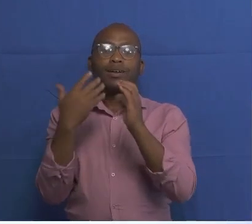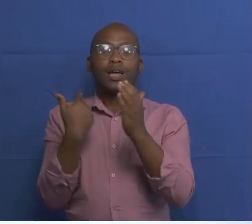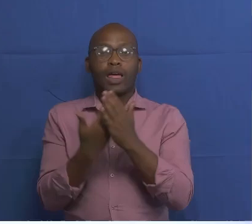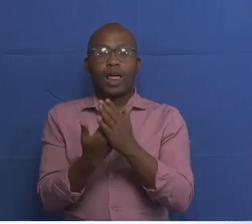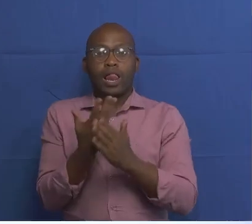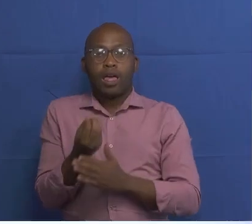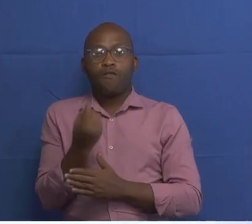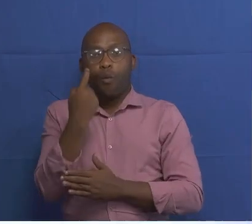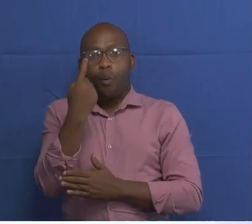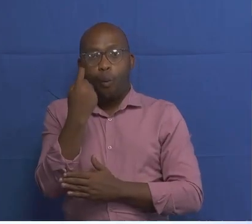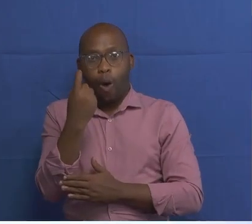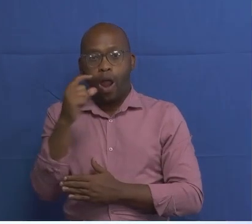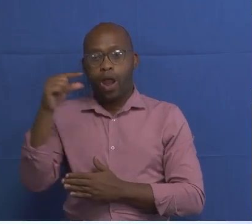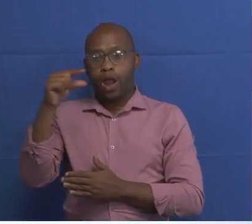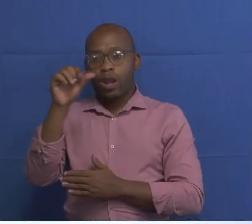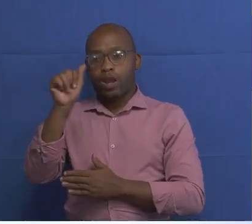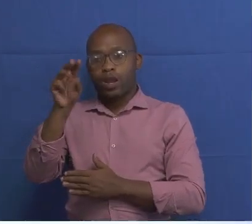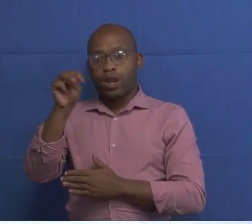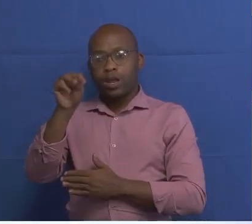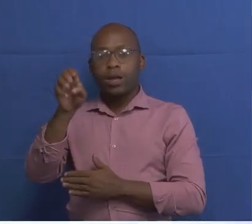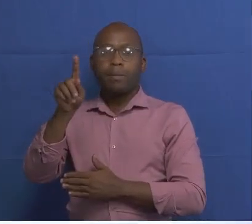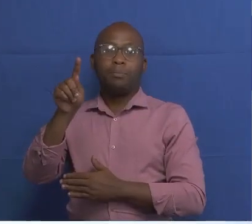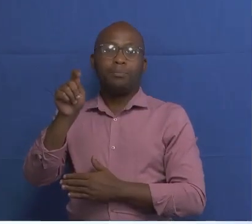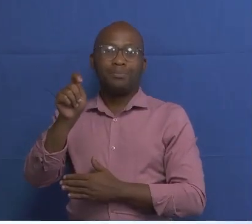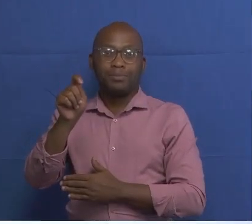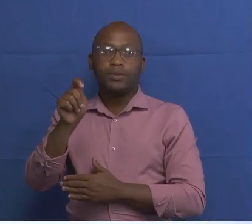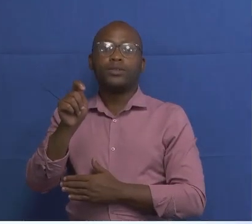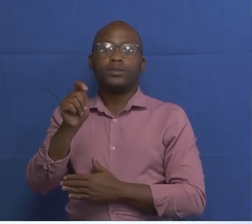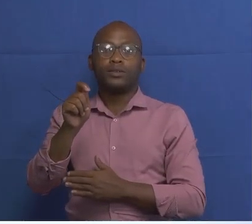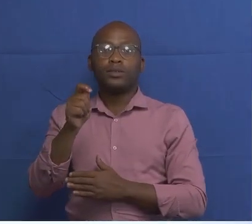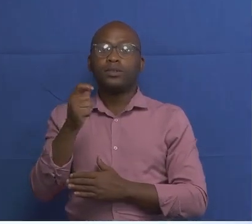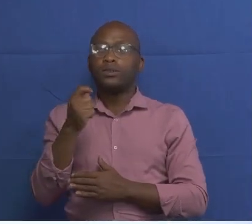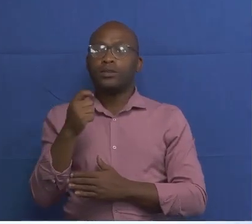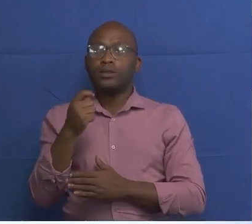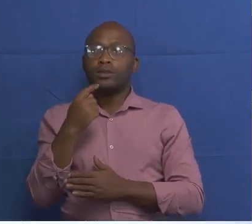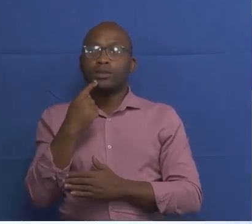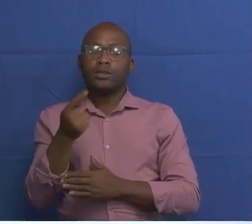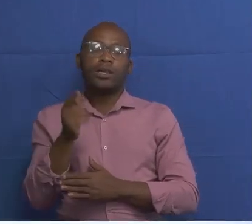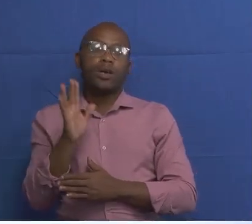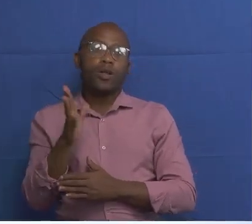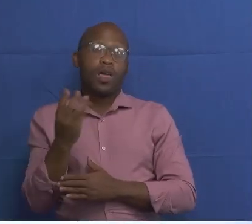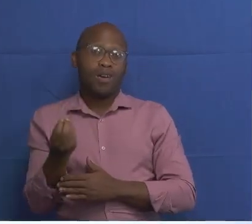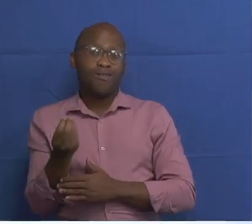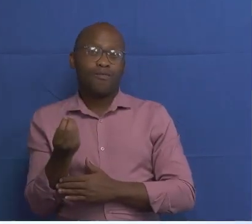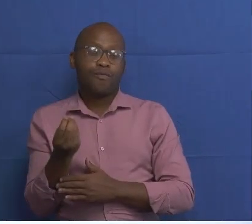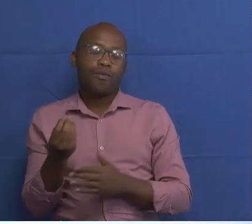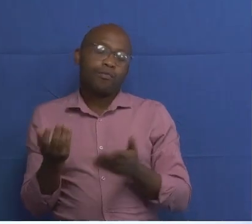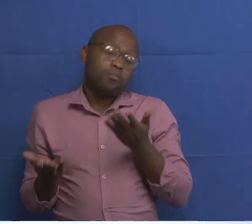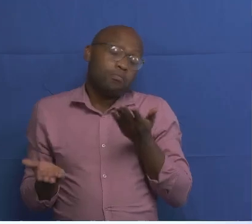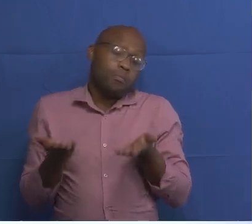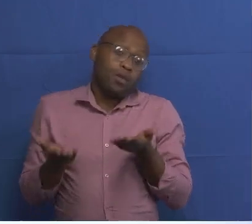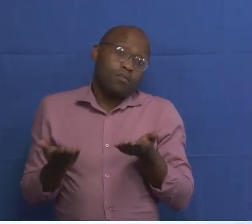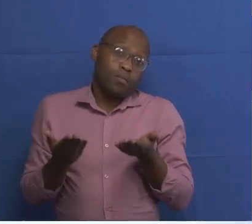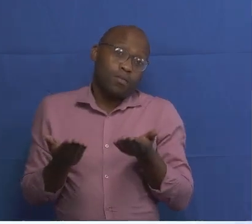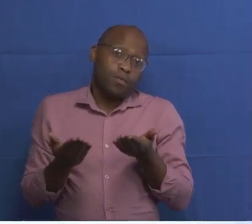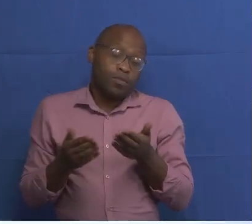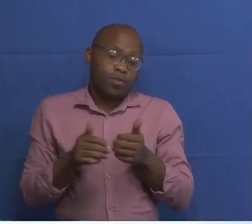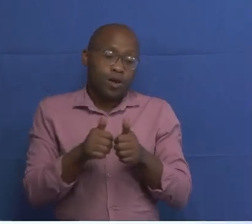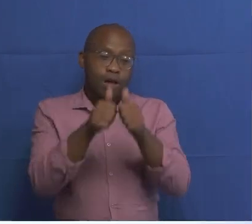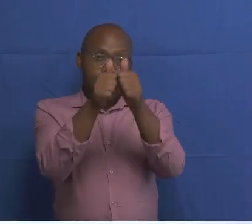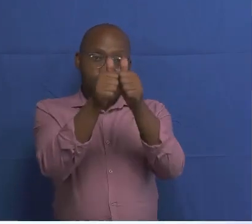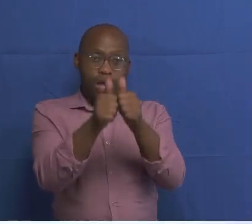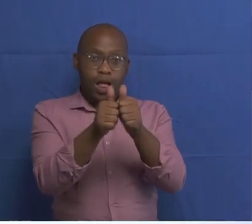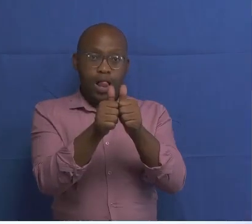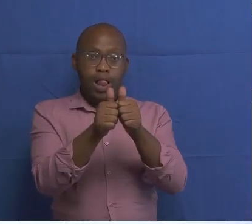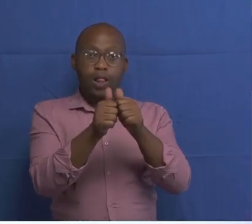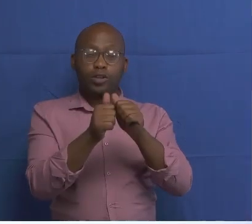a gamete of this particular organism will either contain the allele that is dominant or